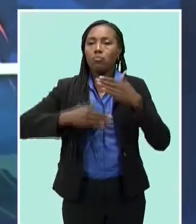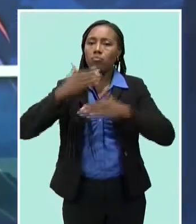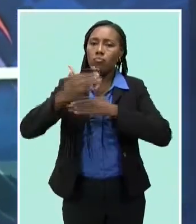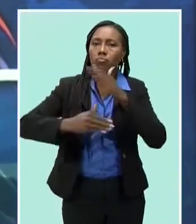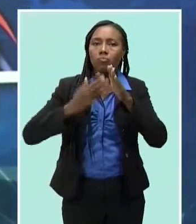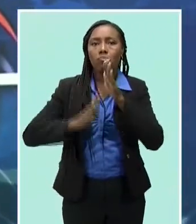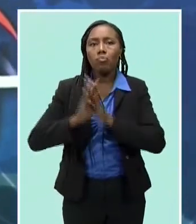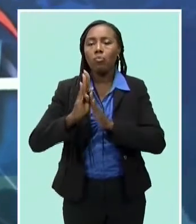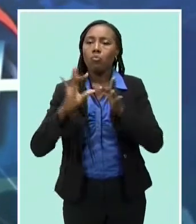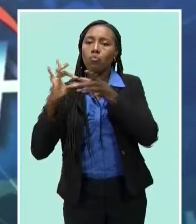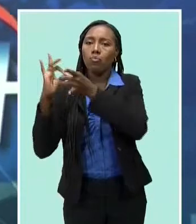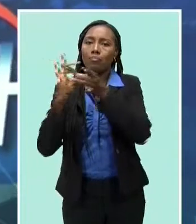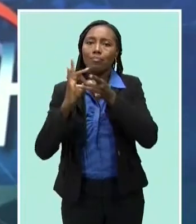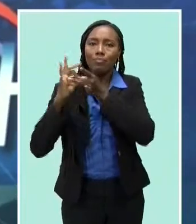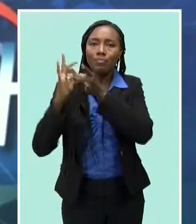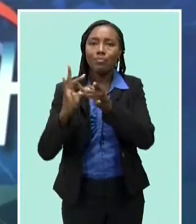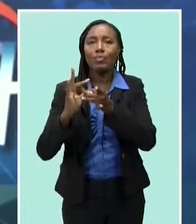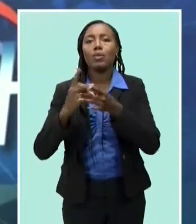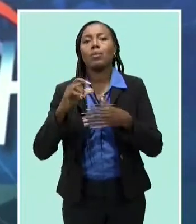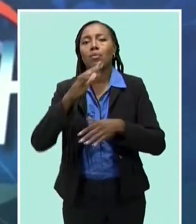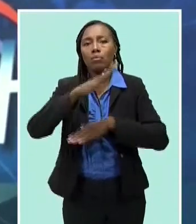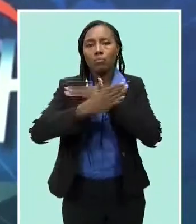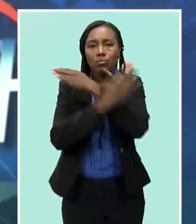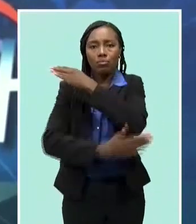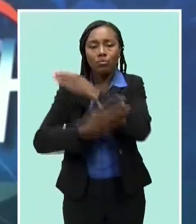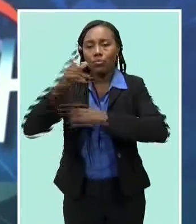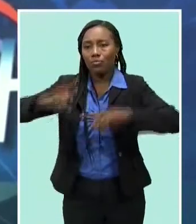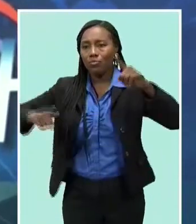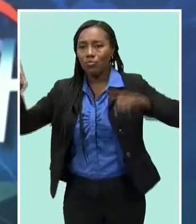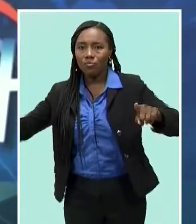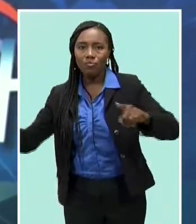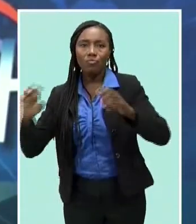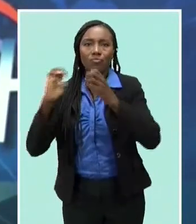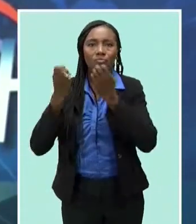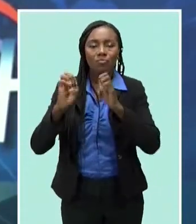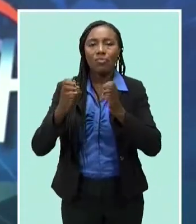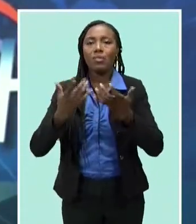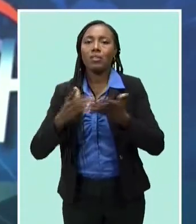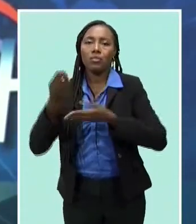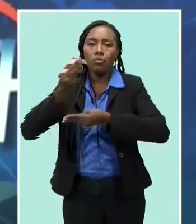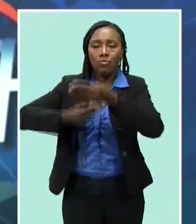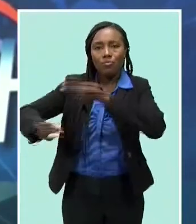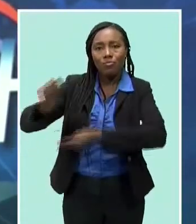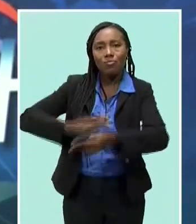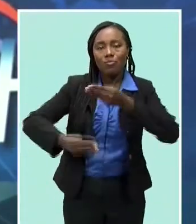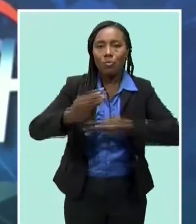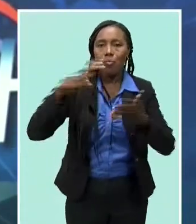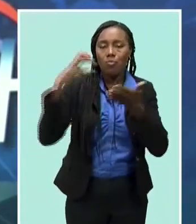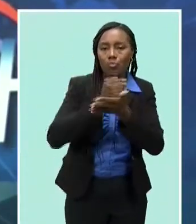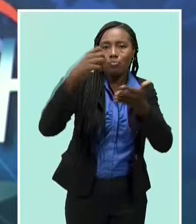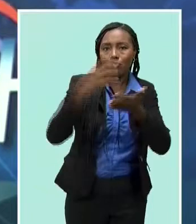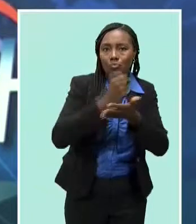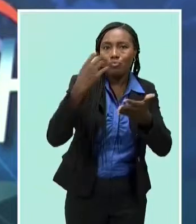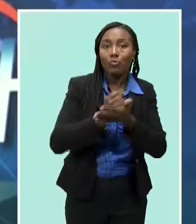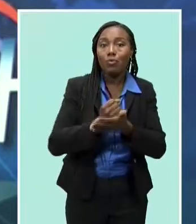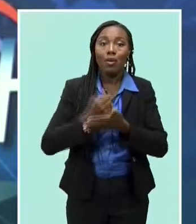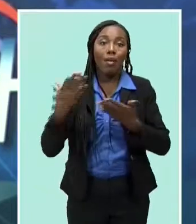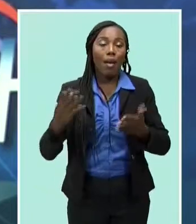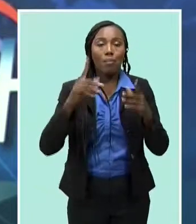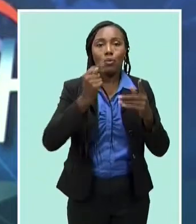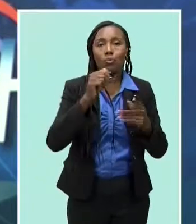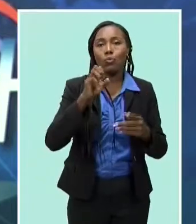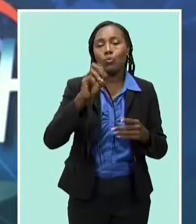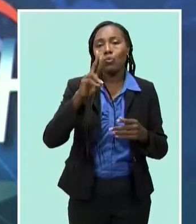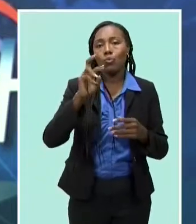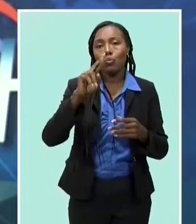its bilateral relationships with a number of countries and entities that will see increased trading opportunities and a major boost to the tourism